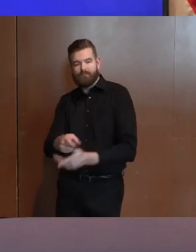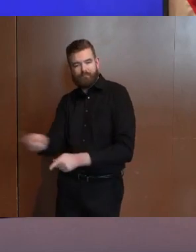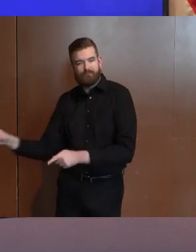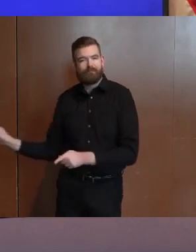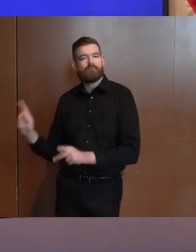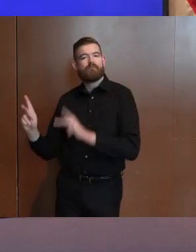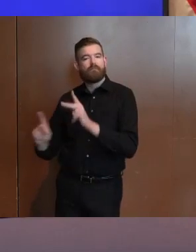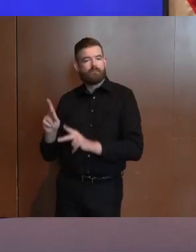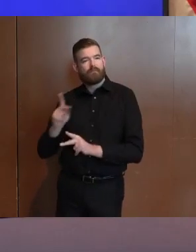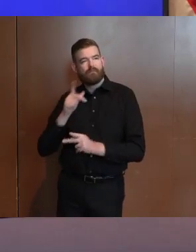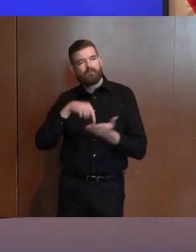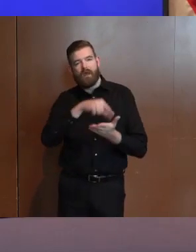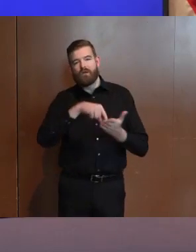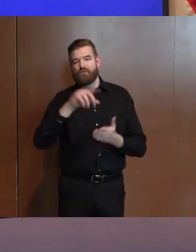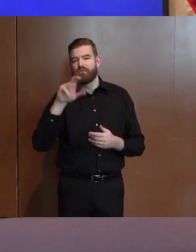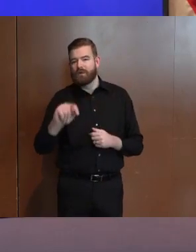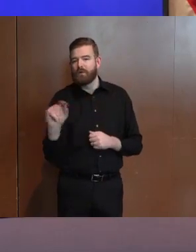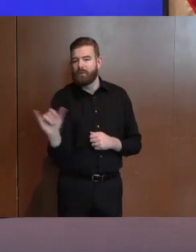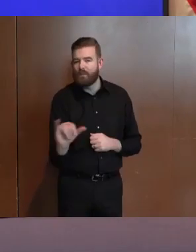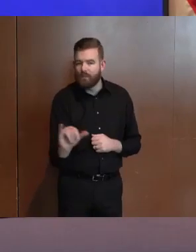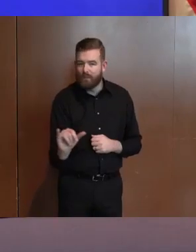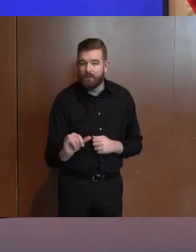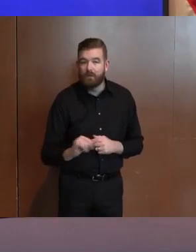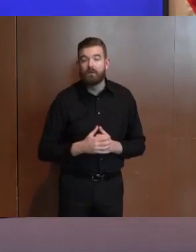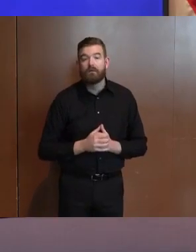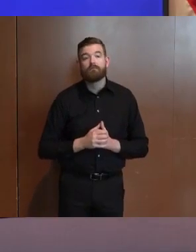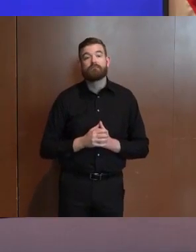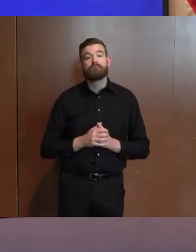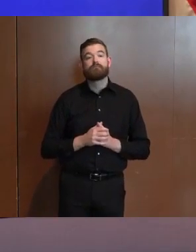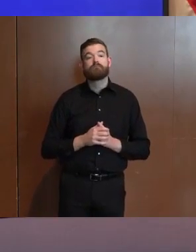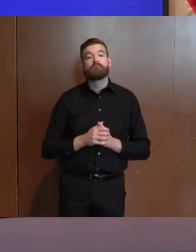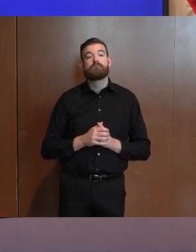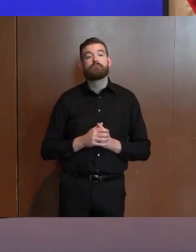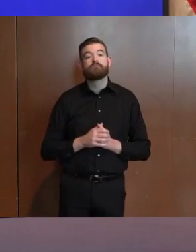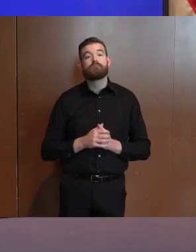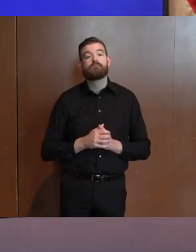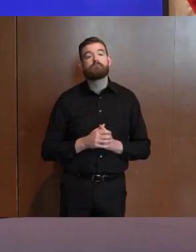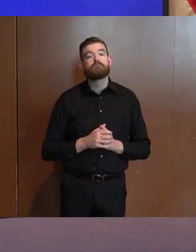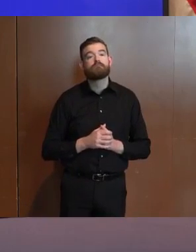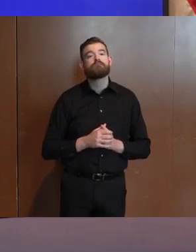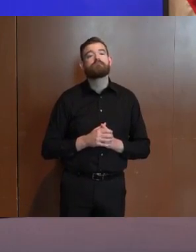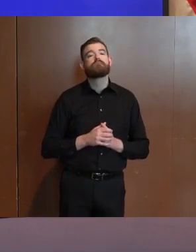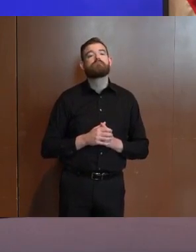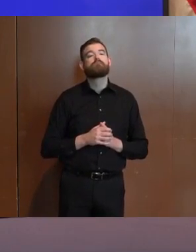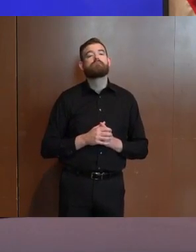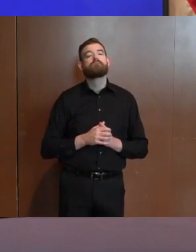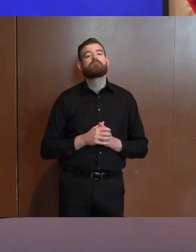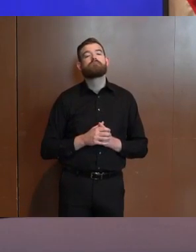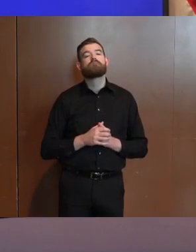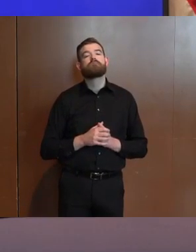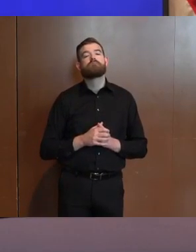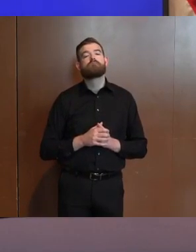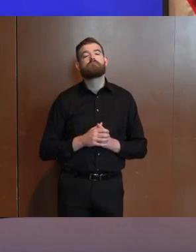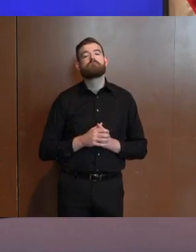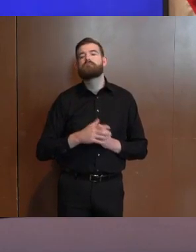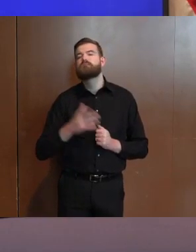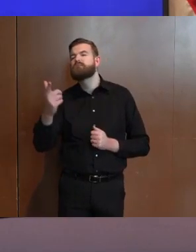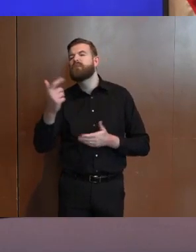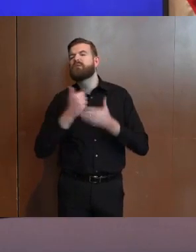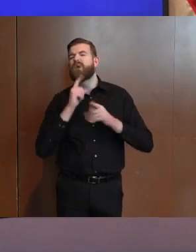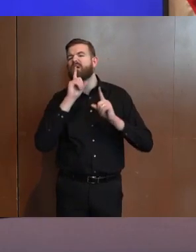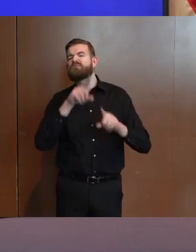as it relates to renters. But Matt, could you jump in on that? And then Judy, you can come back in on diversion. Yeah, I think you